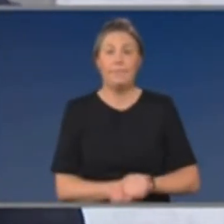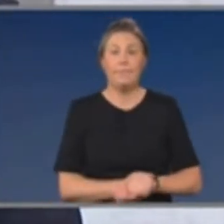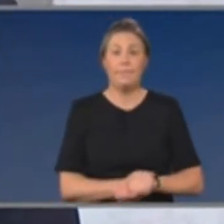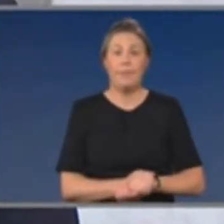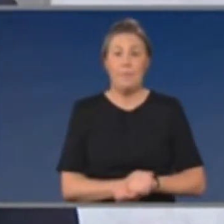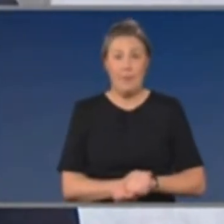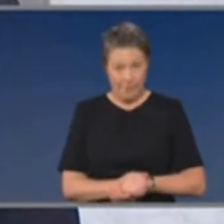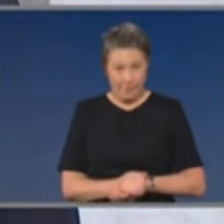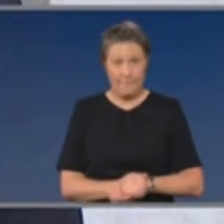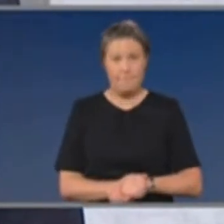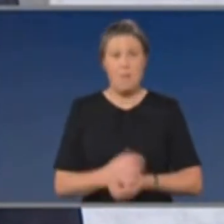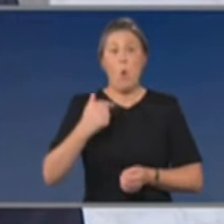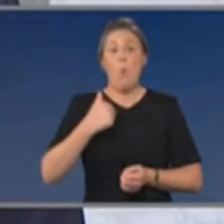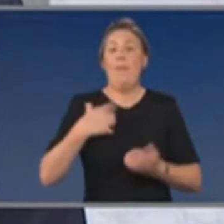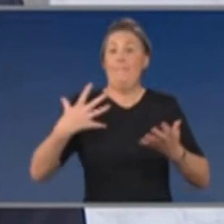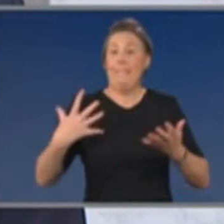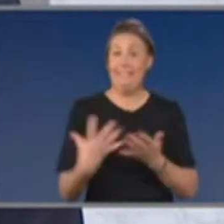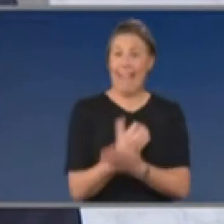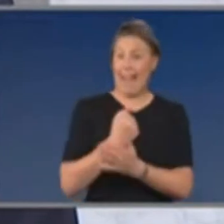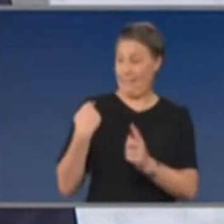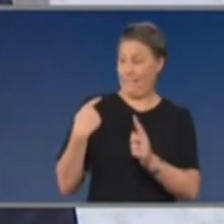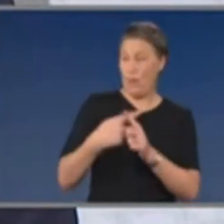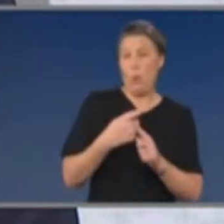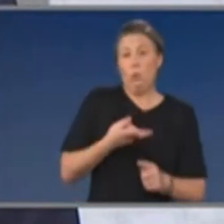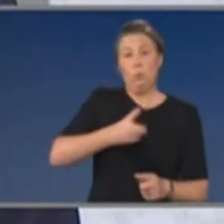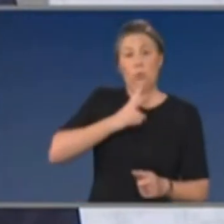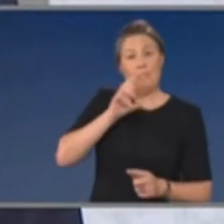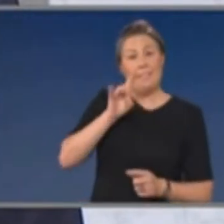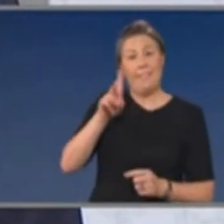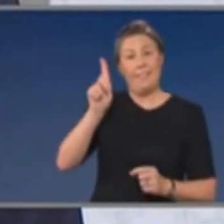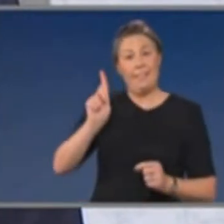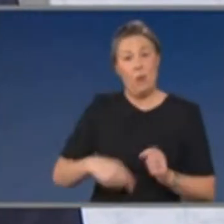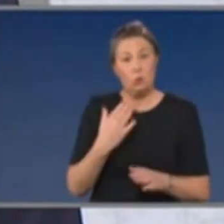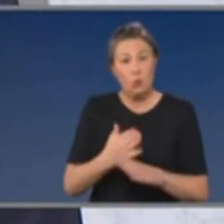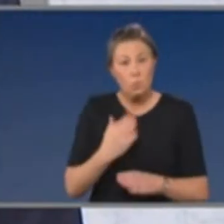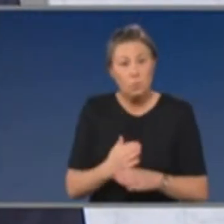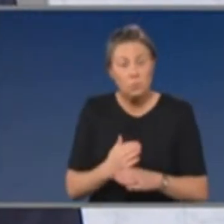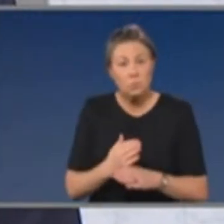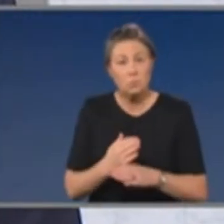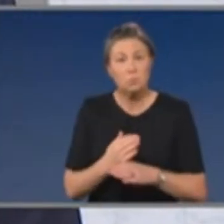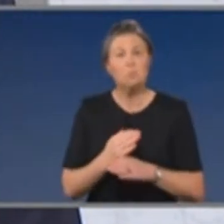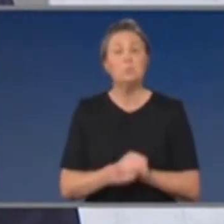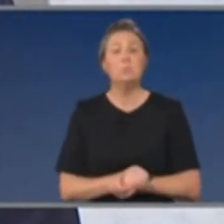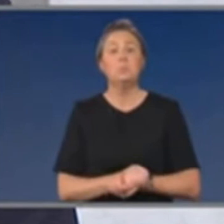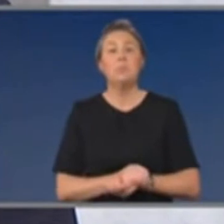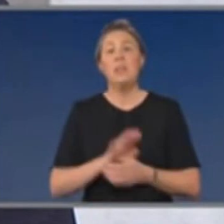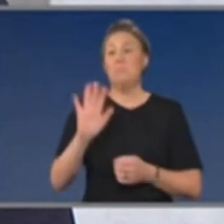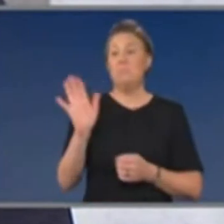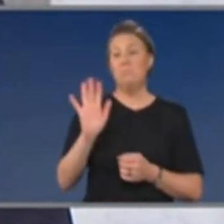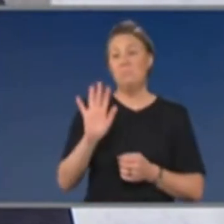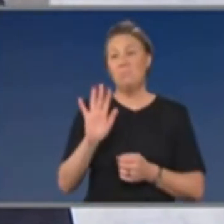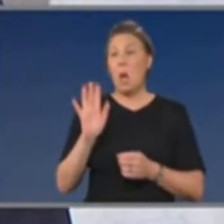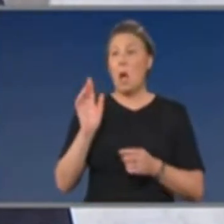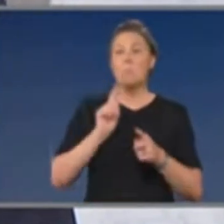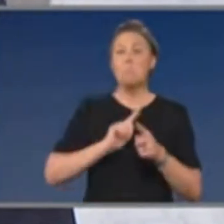We've returned around a third of the jobs lost by youth by June. and around a quarter of the jobs that were lost